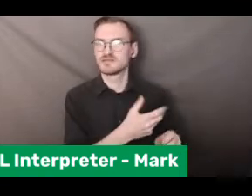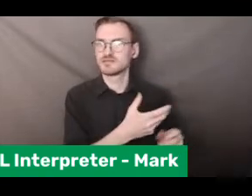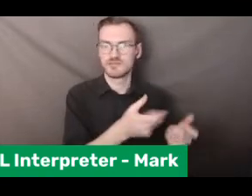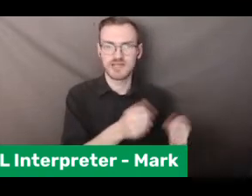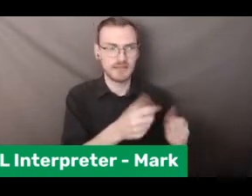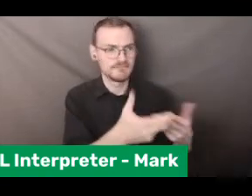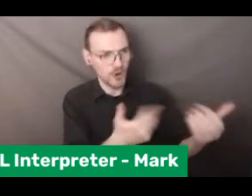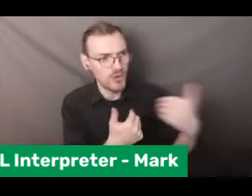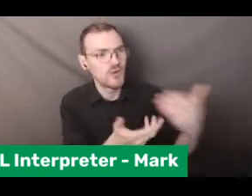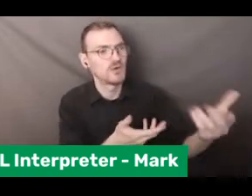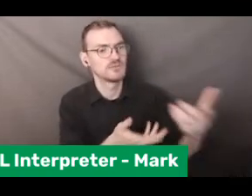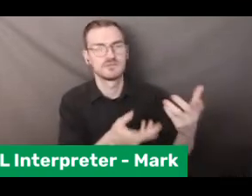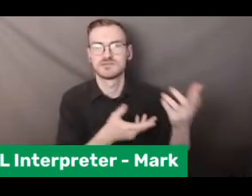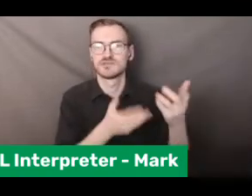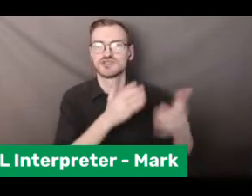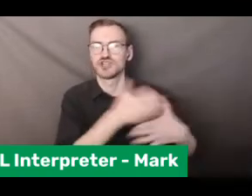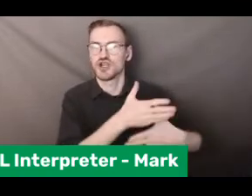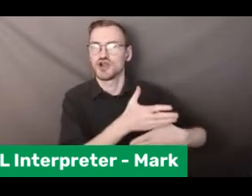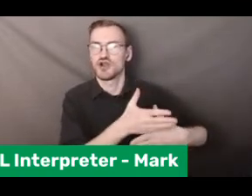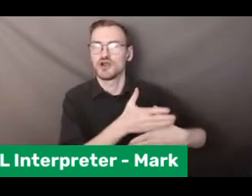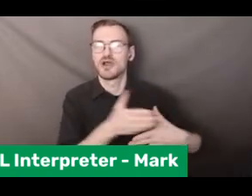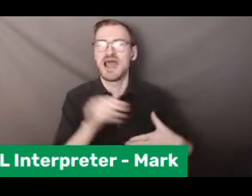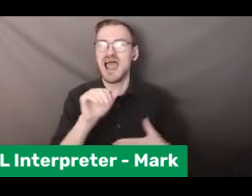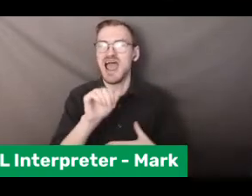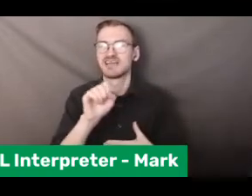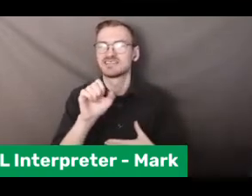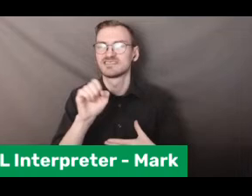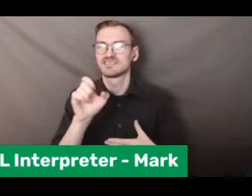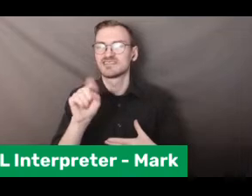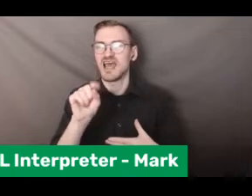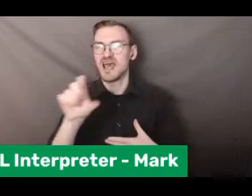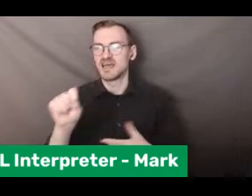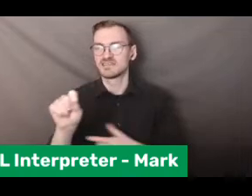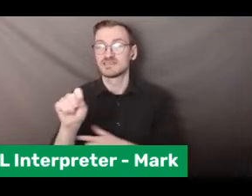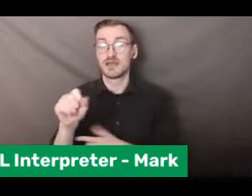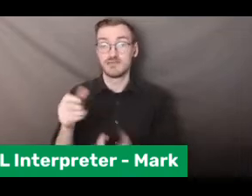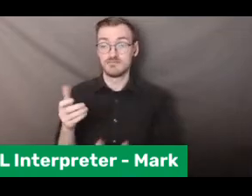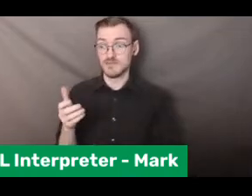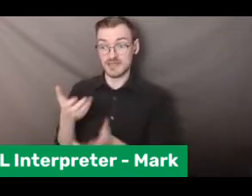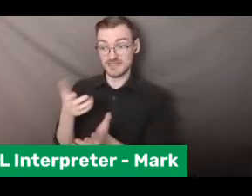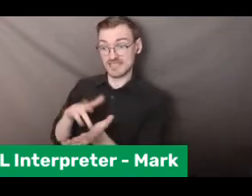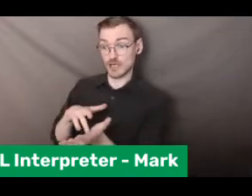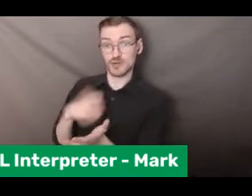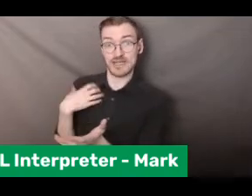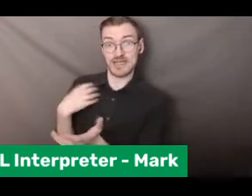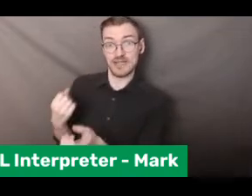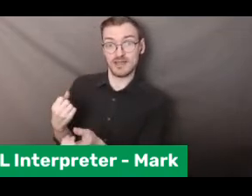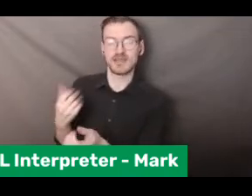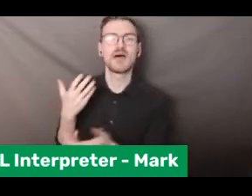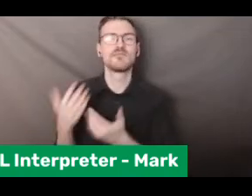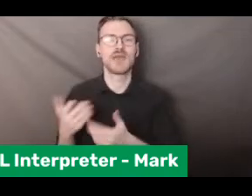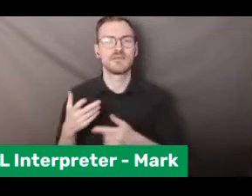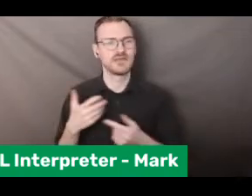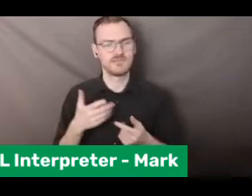our assets. Maybe healing, maybe centering healing happens by tapping into our assets, our strengths, our beauty,